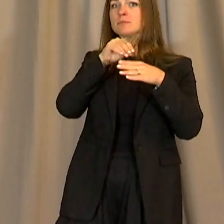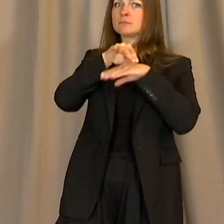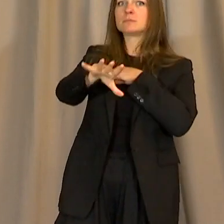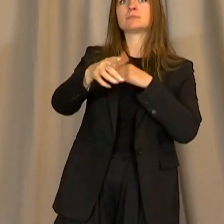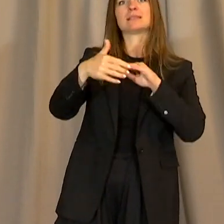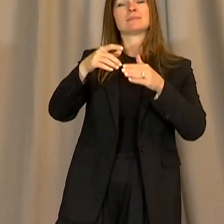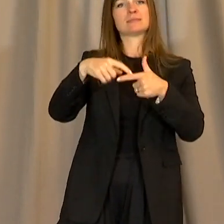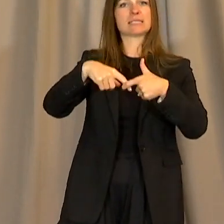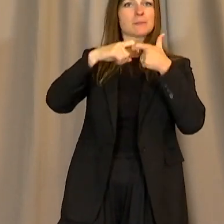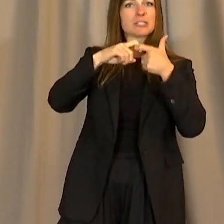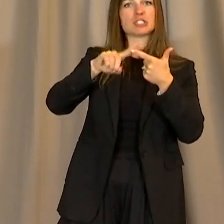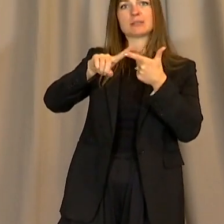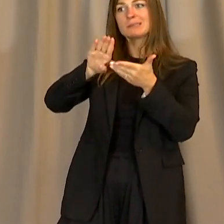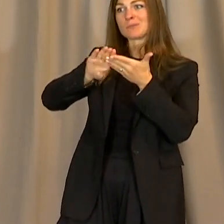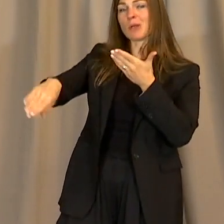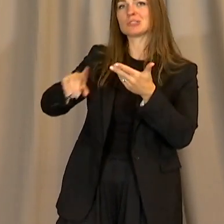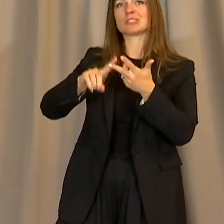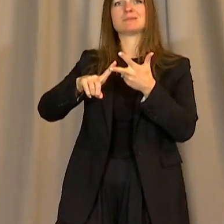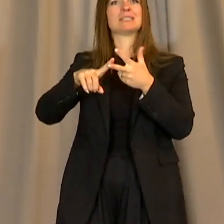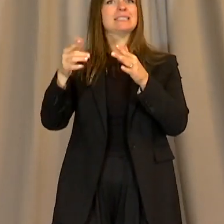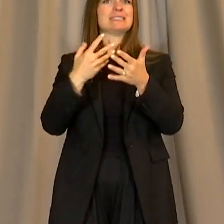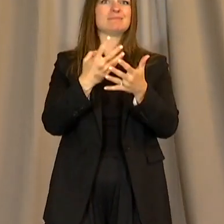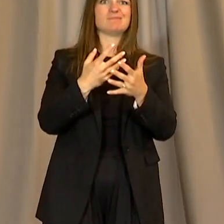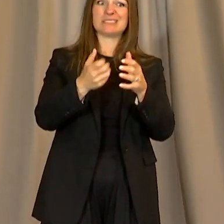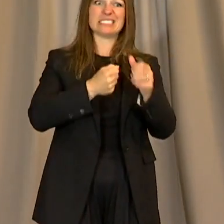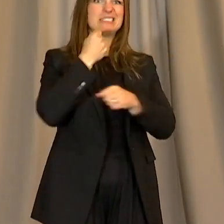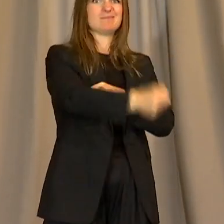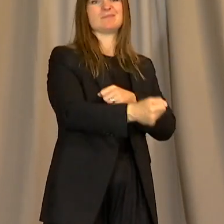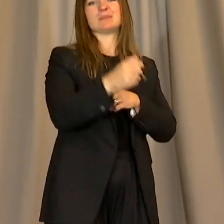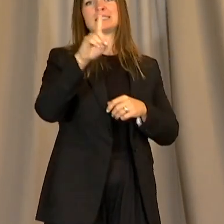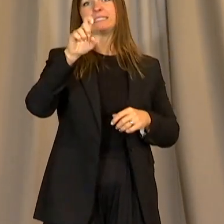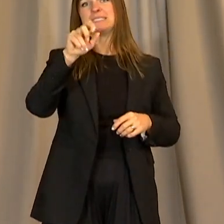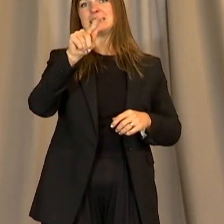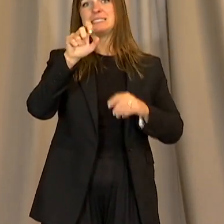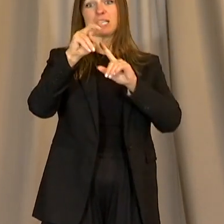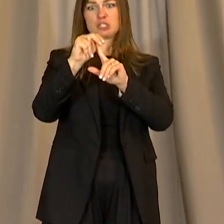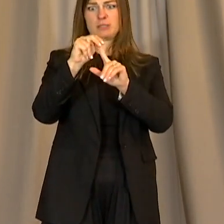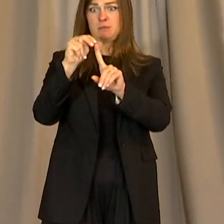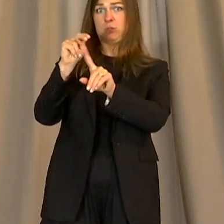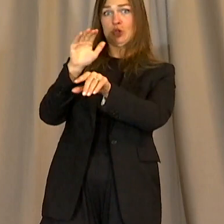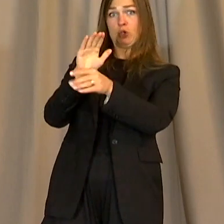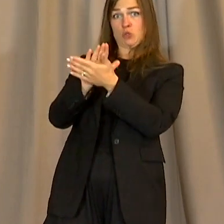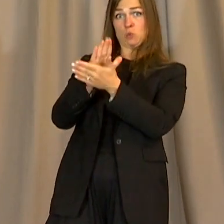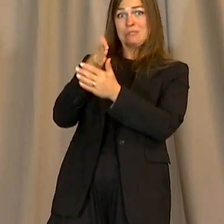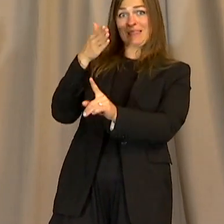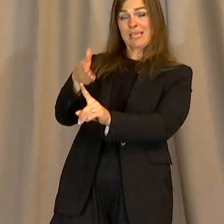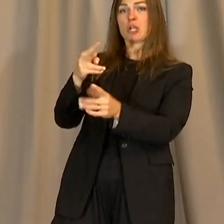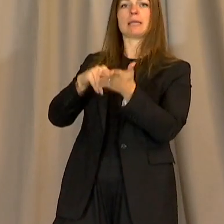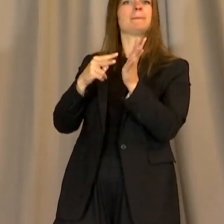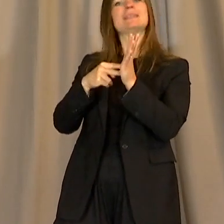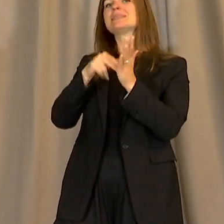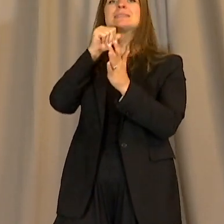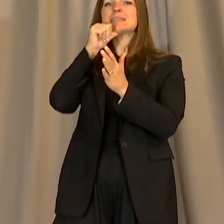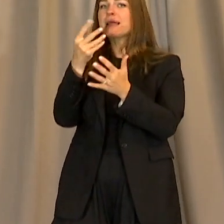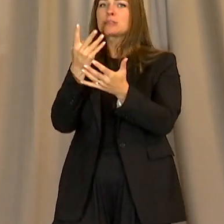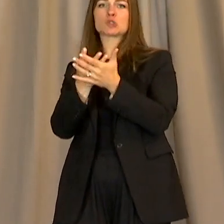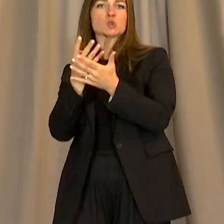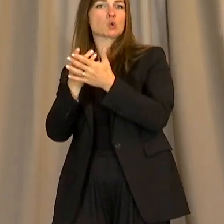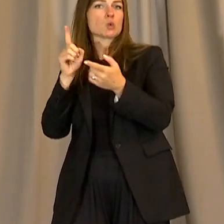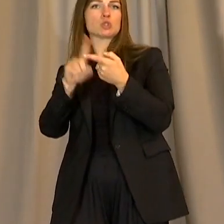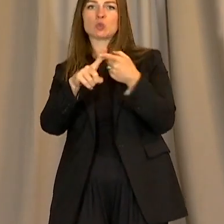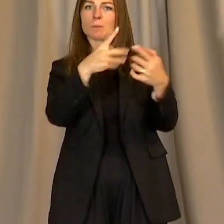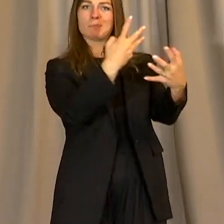expulsions, detentions, and all these other things. That you even have detention in your school means that schools are not a school-to-prison pipeline, that you literally are the